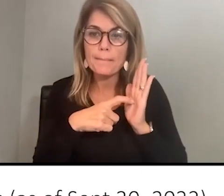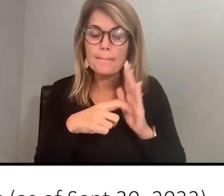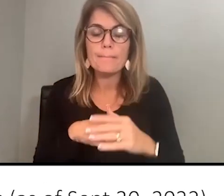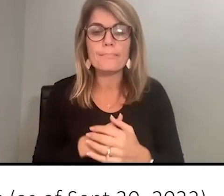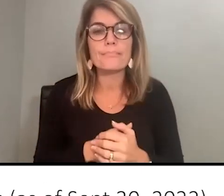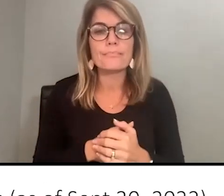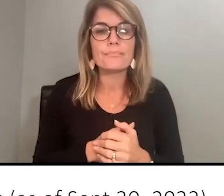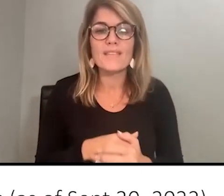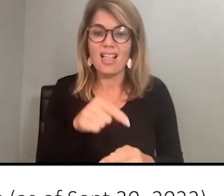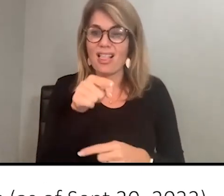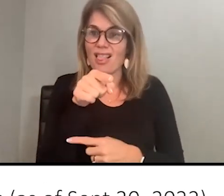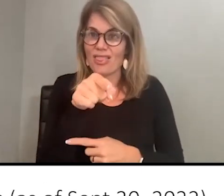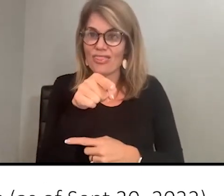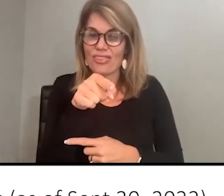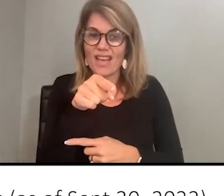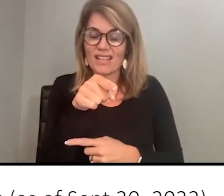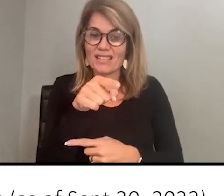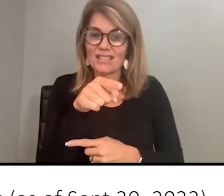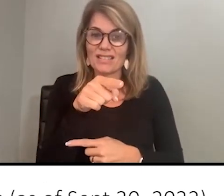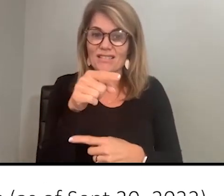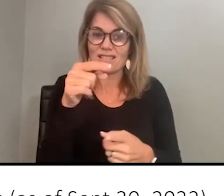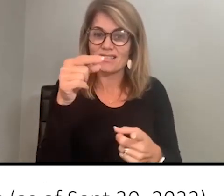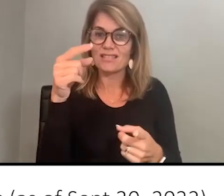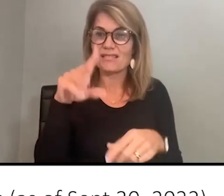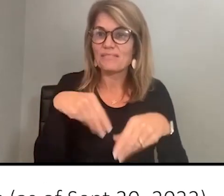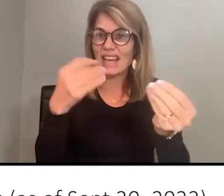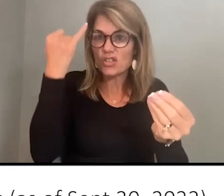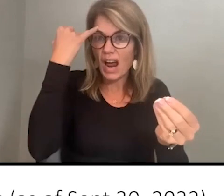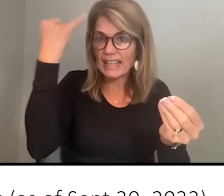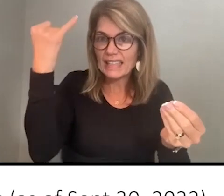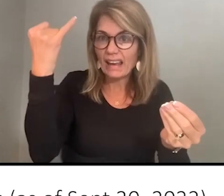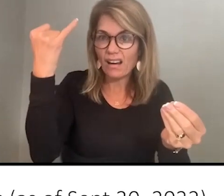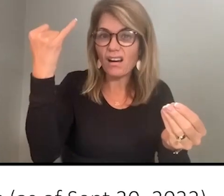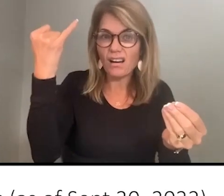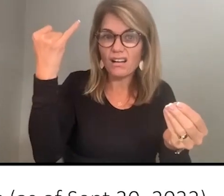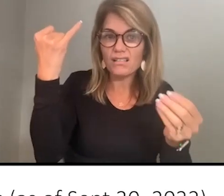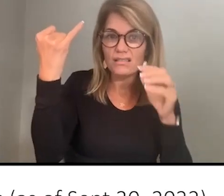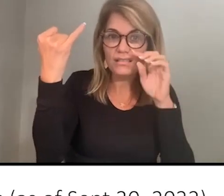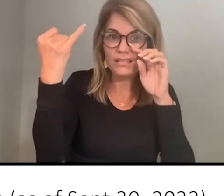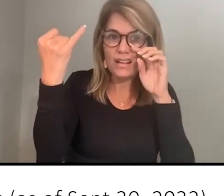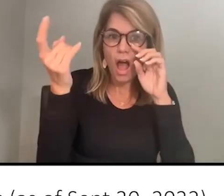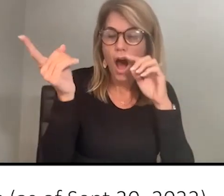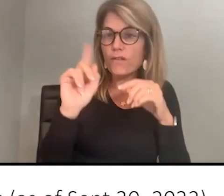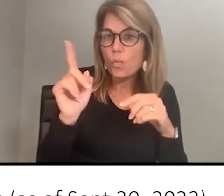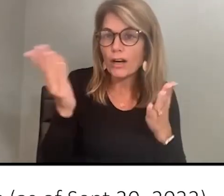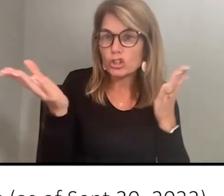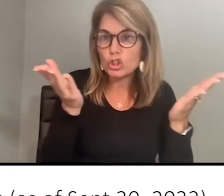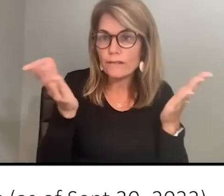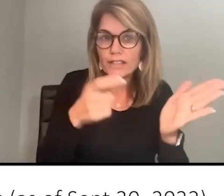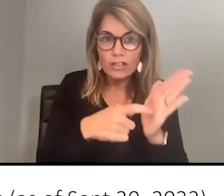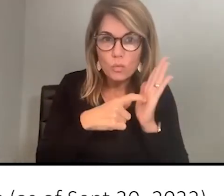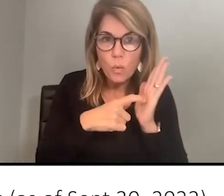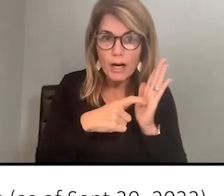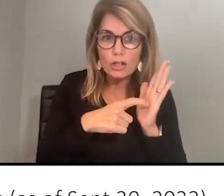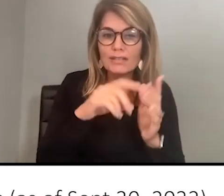This is just an idea of where the states are. So most states by now, the majority by far and away, have had experience with one or more CCBHCs.